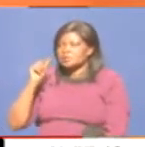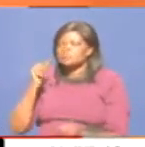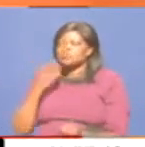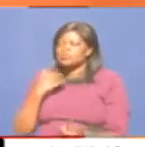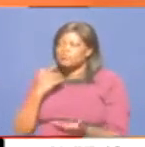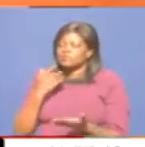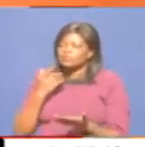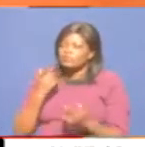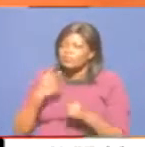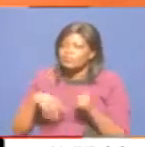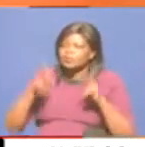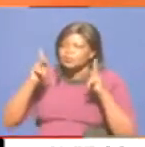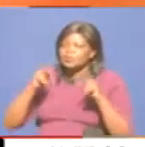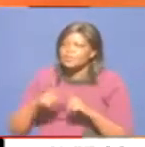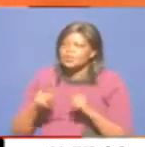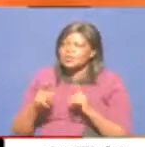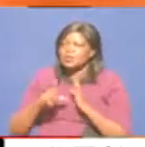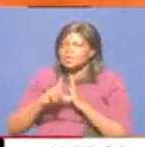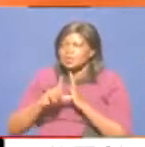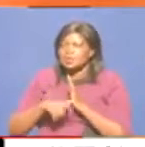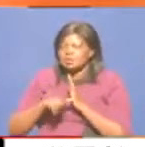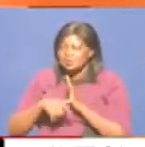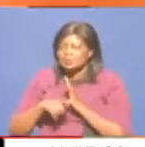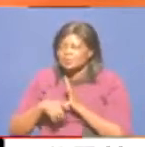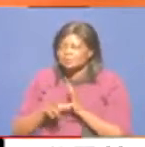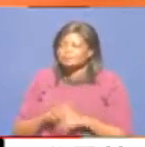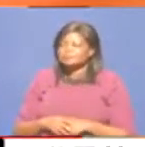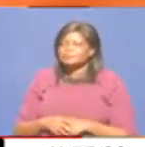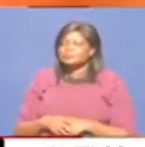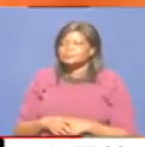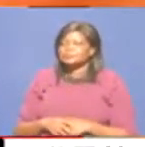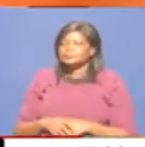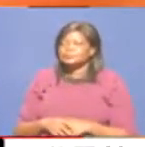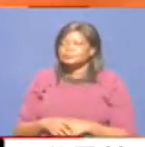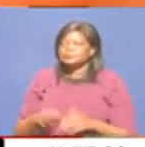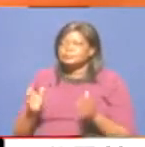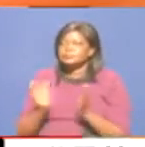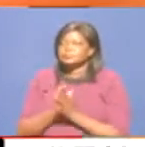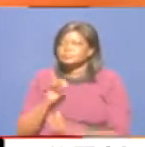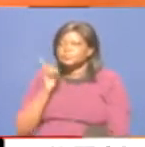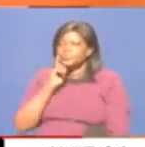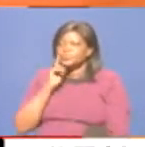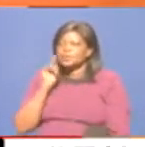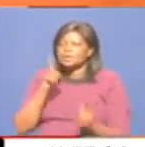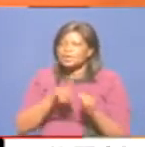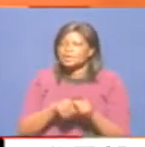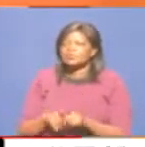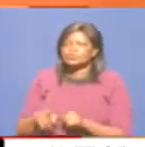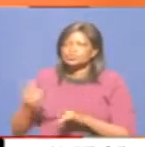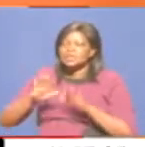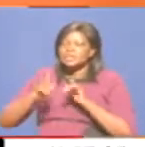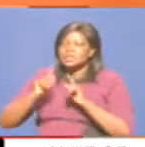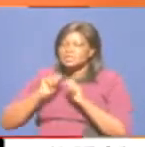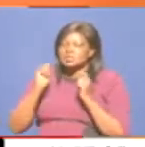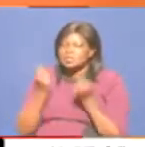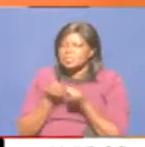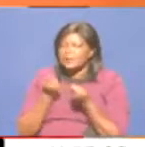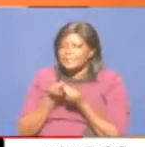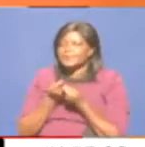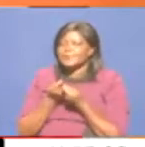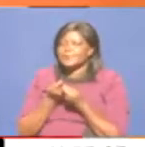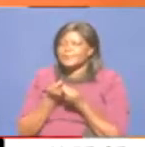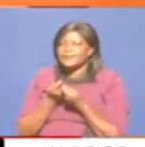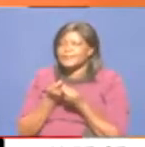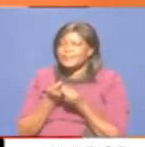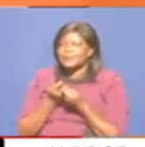from Kisumu, but we will be getting that today and tomorrow, and also the Kirinyaga team at the